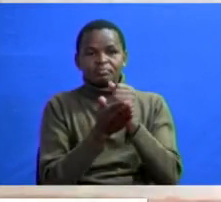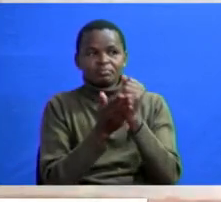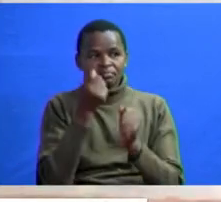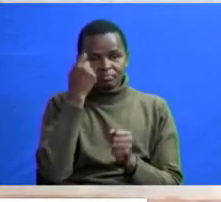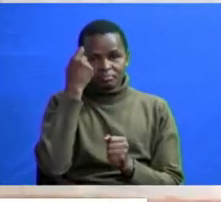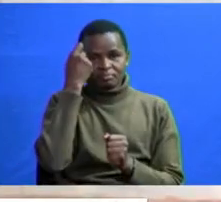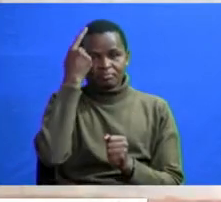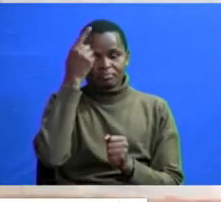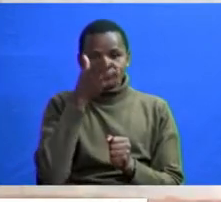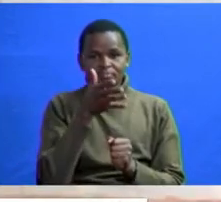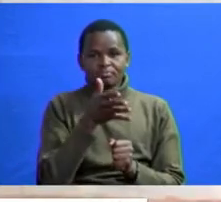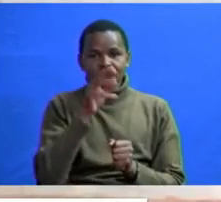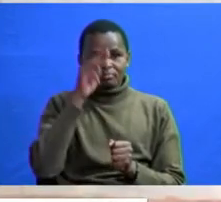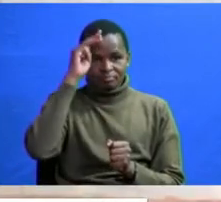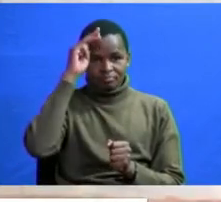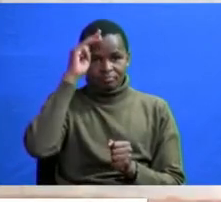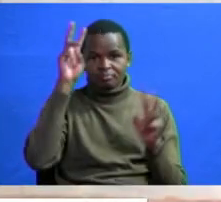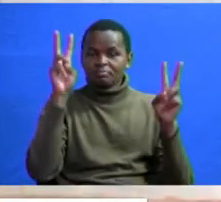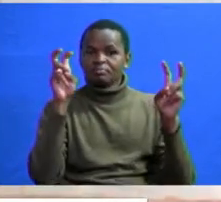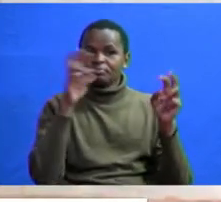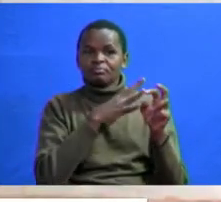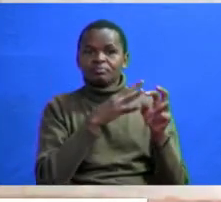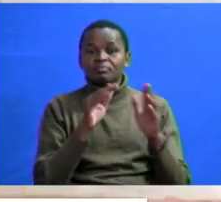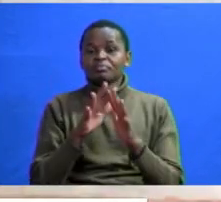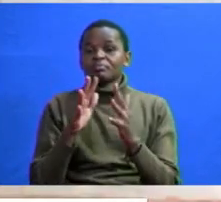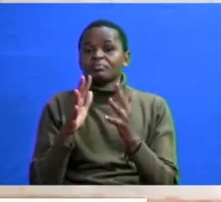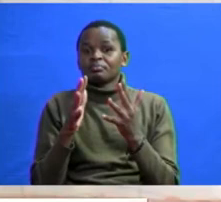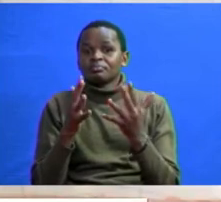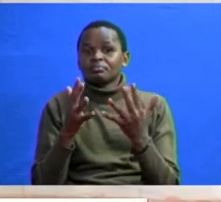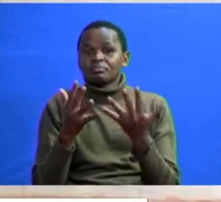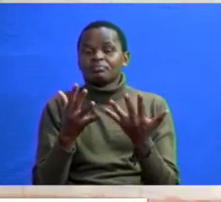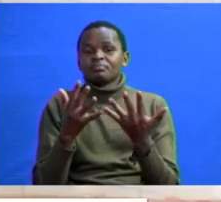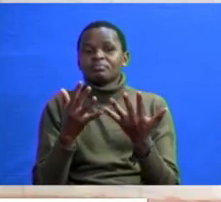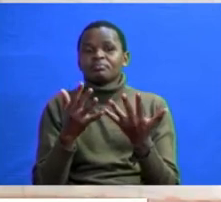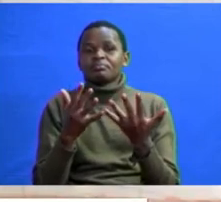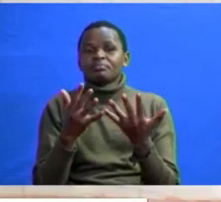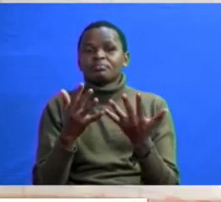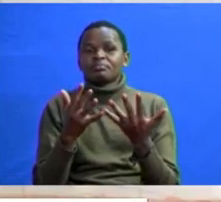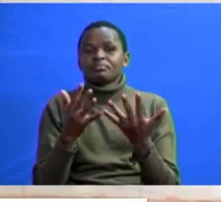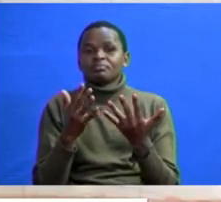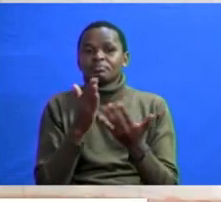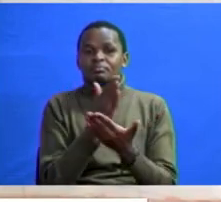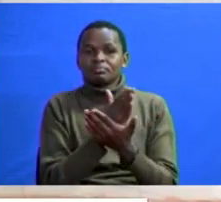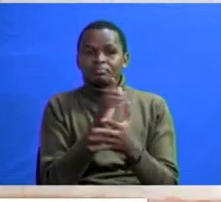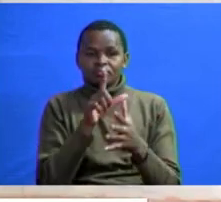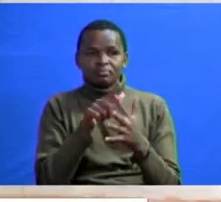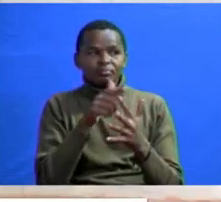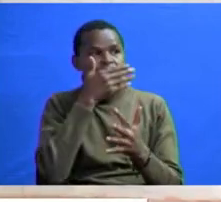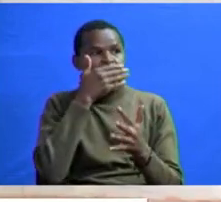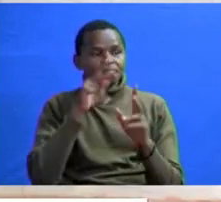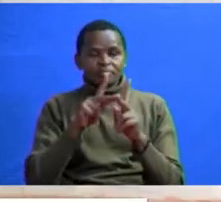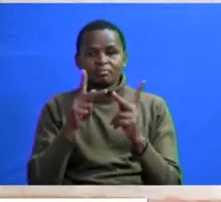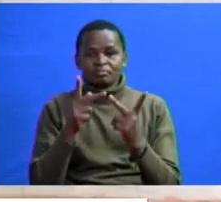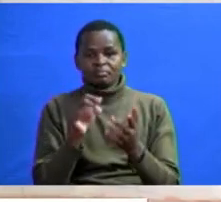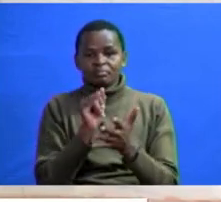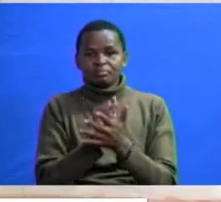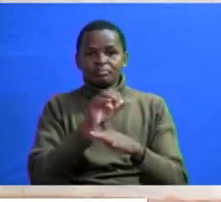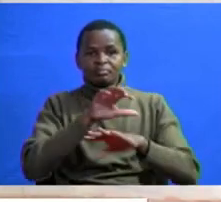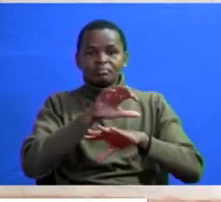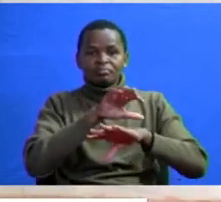understand this mental health issue and how we can go around it and how we can actually be in a better place to make sure that we get